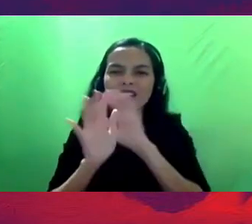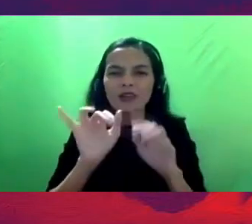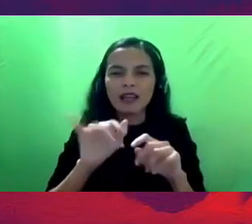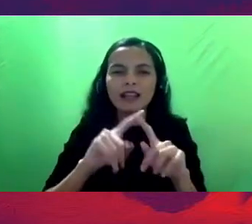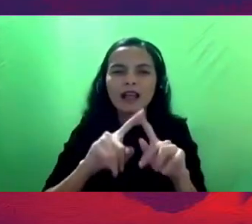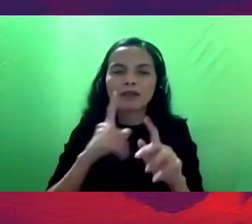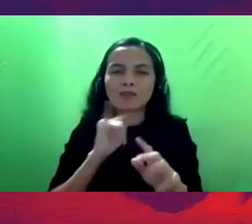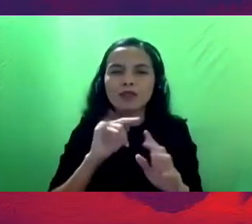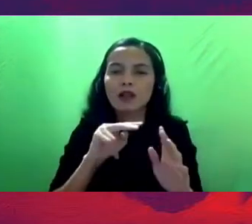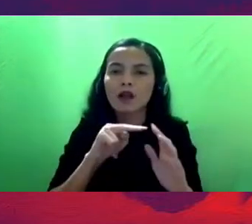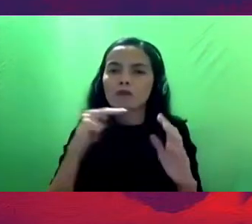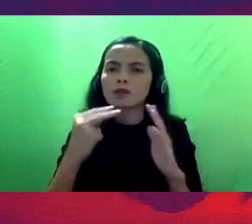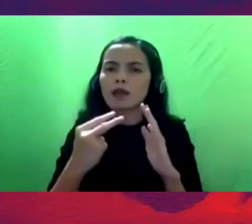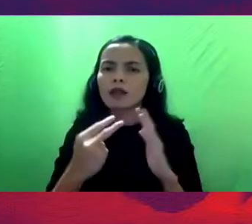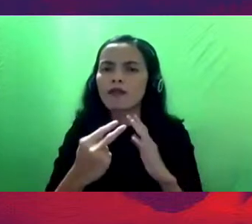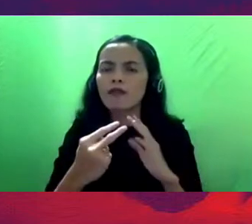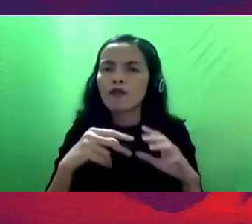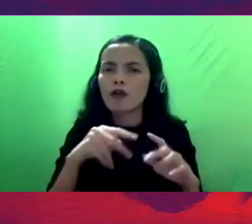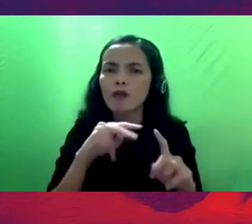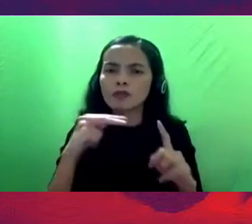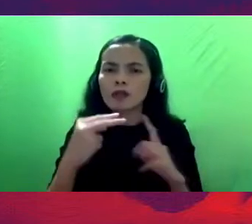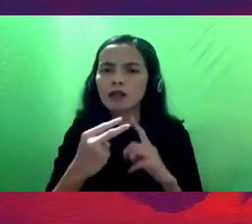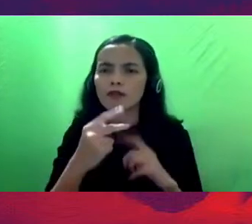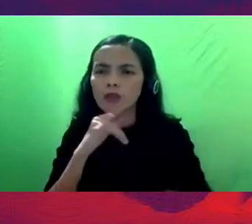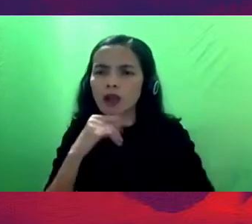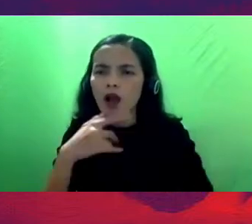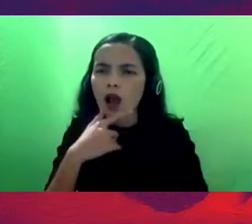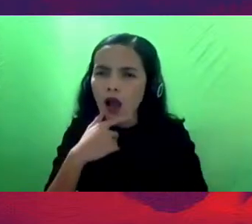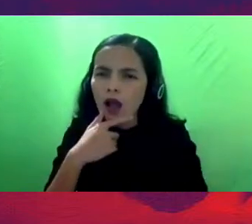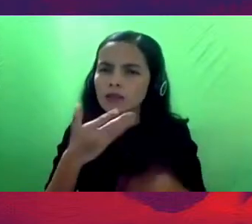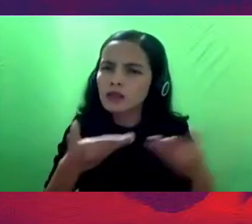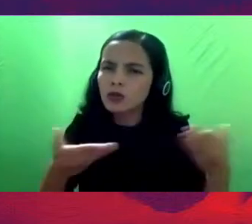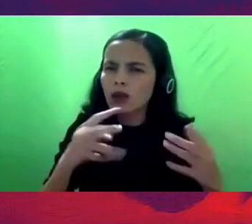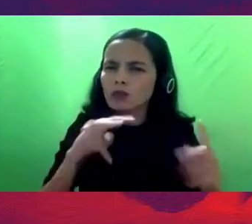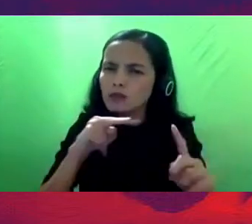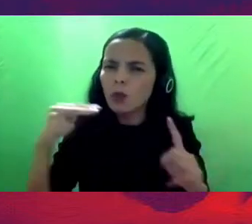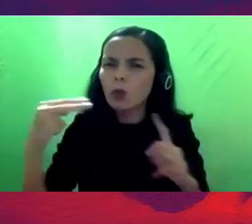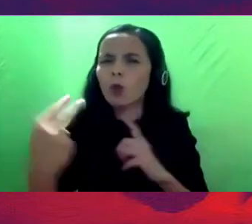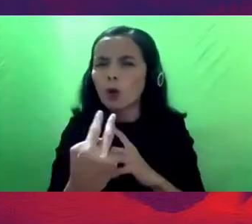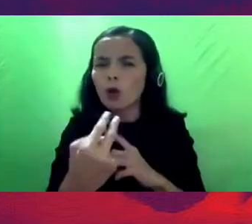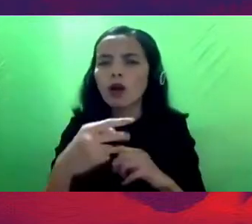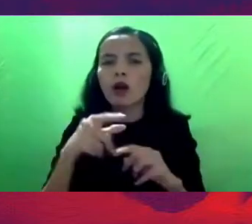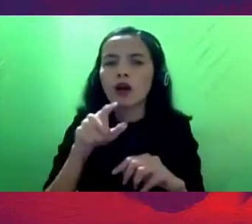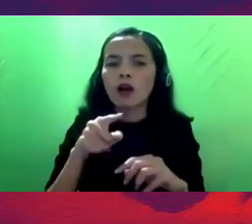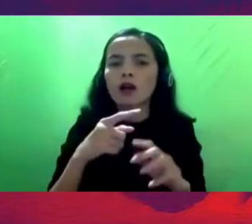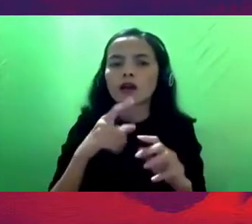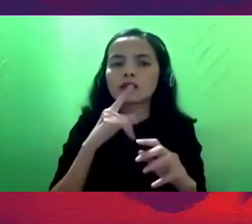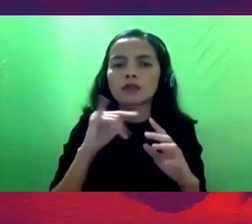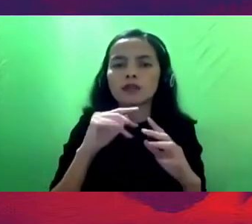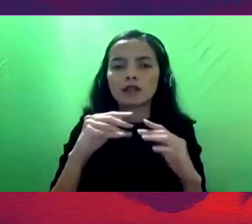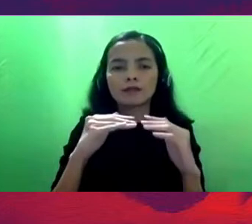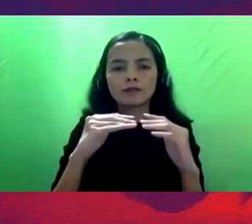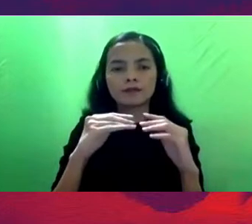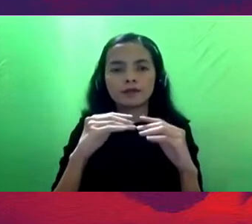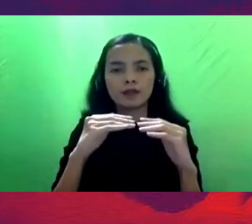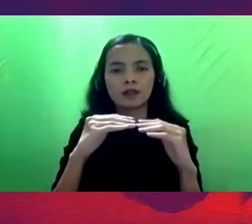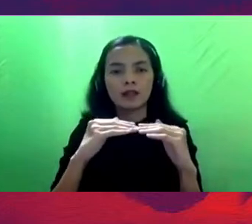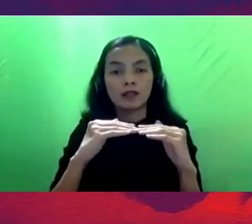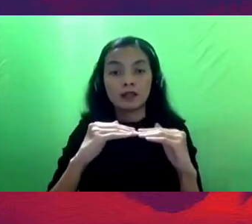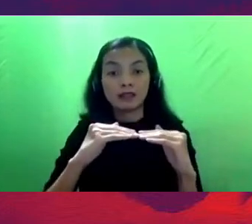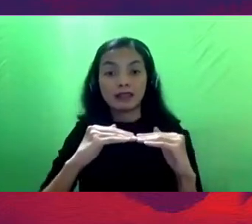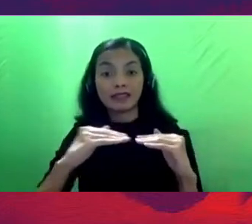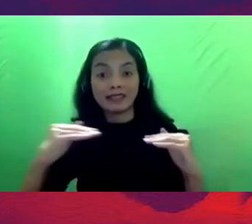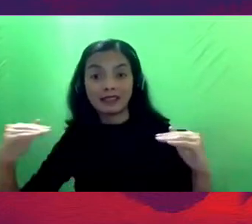of perspective of what's happening around us. So the x-axis or the horizontal line of the graph shows